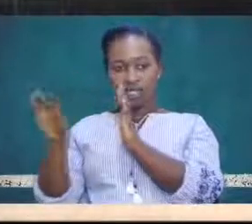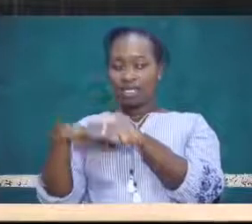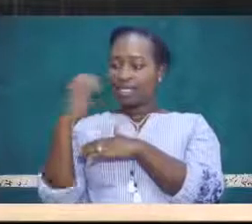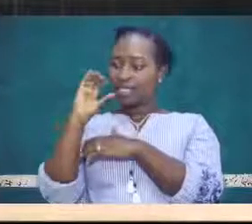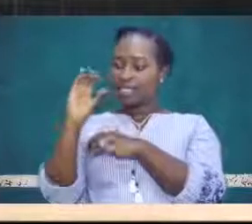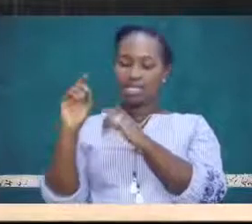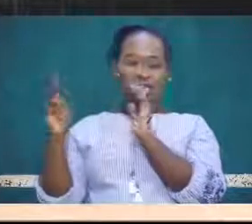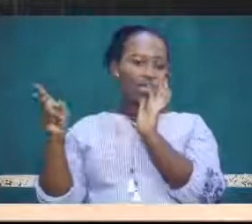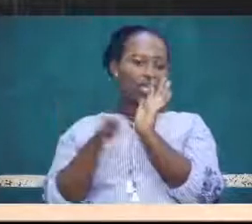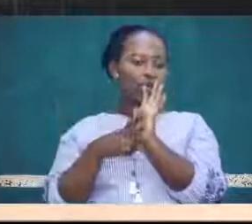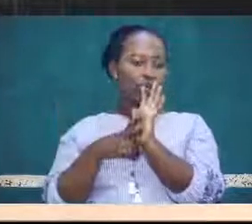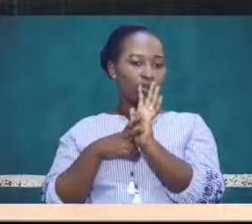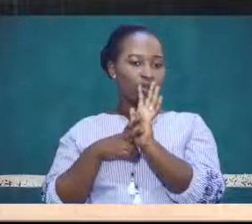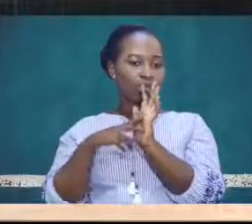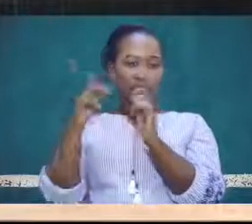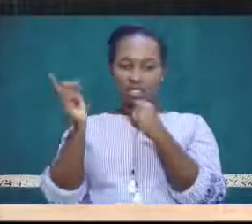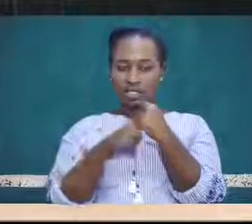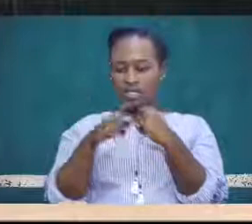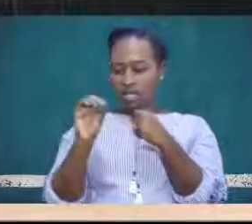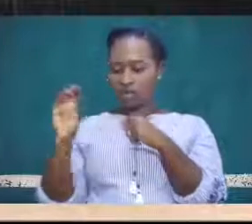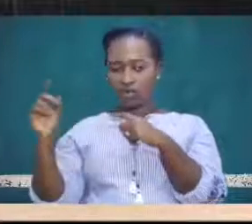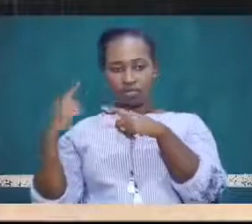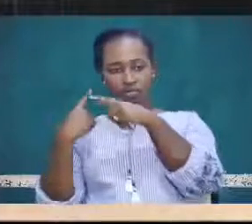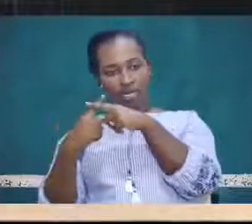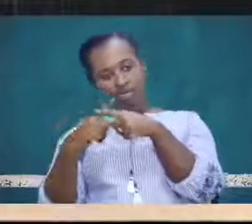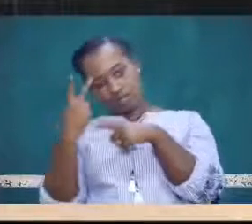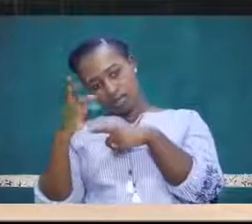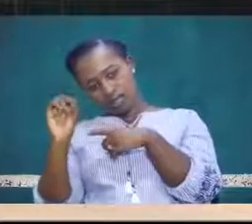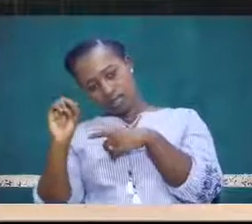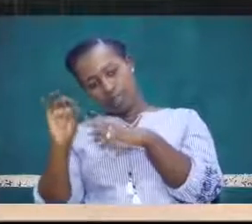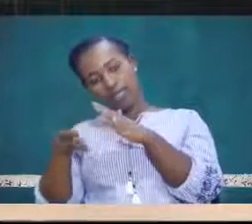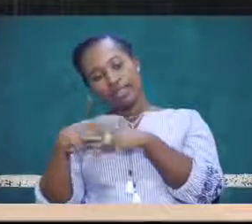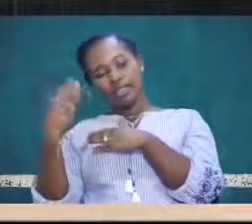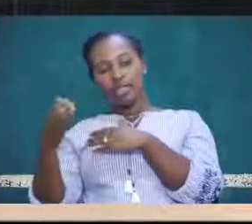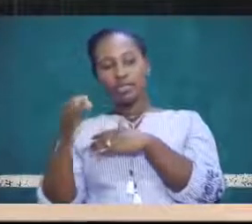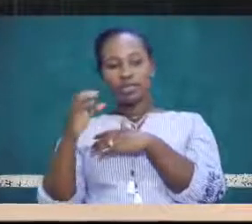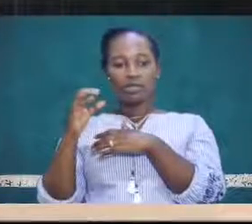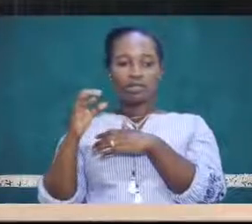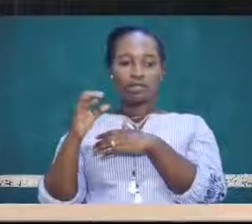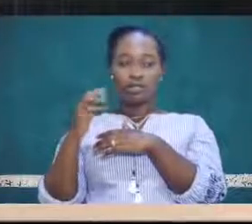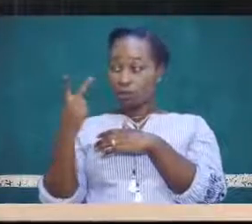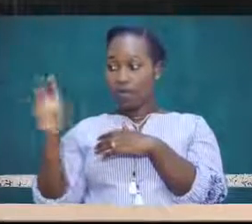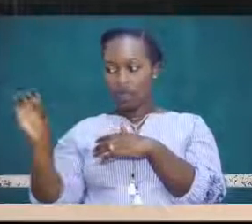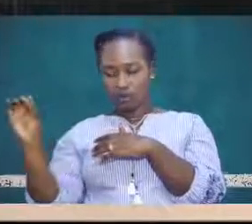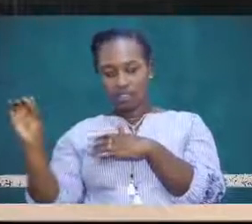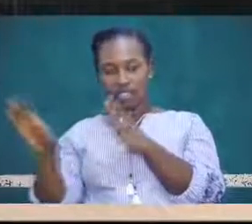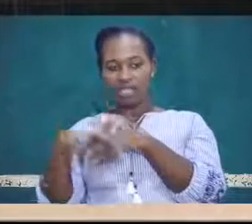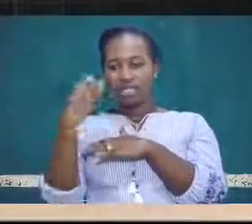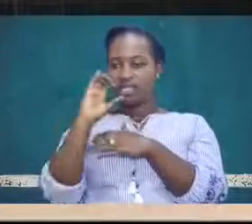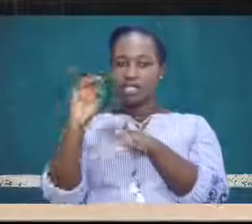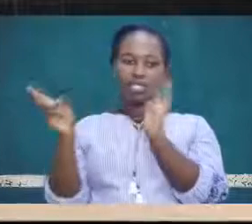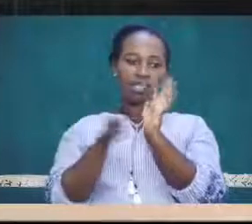you correct like terms, it will be 600 plus 20. So our plus 200, so our C